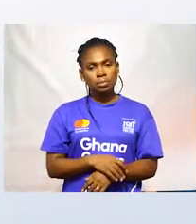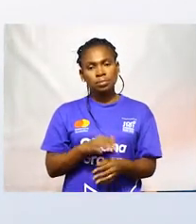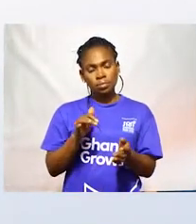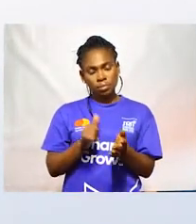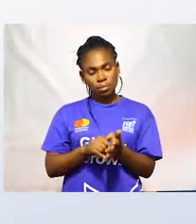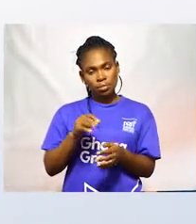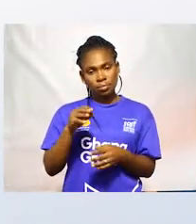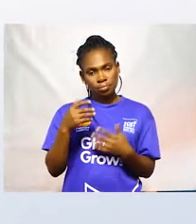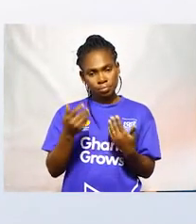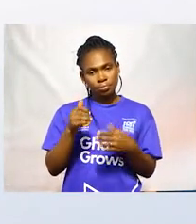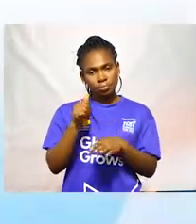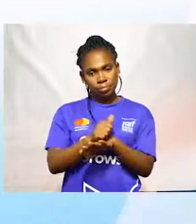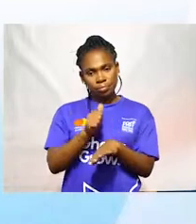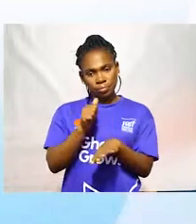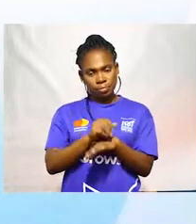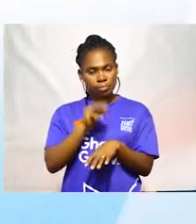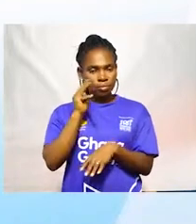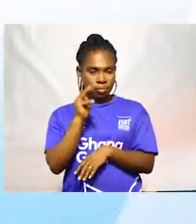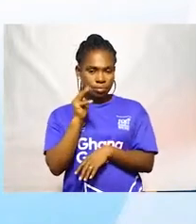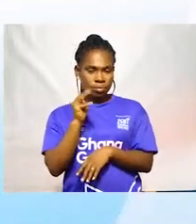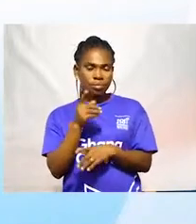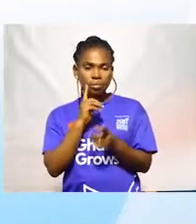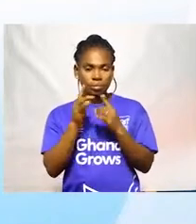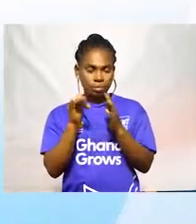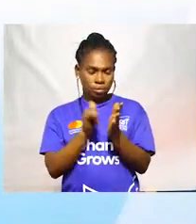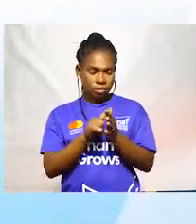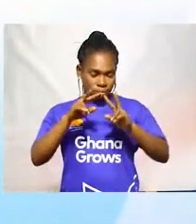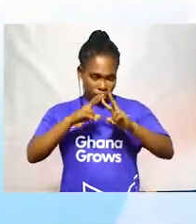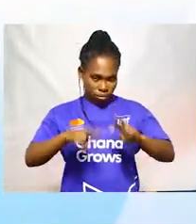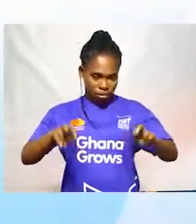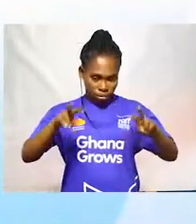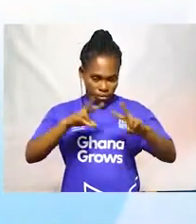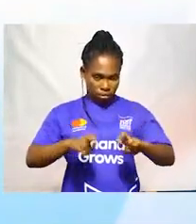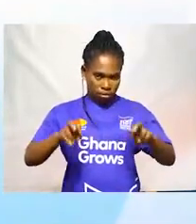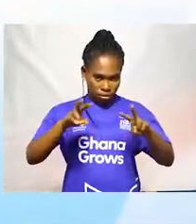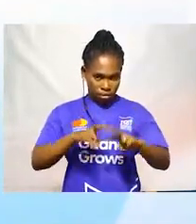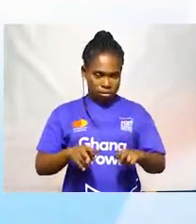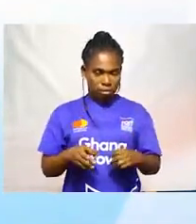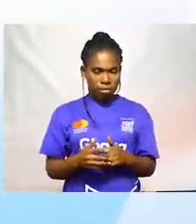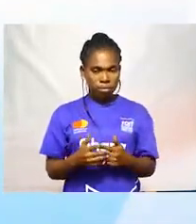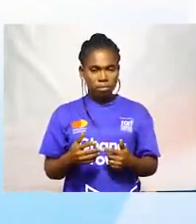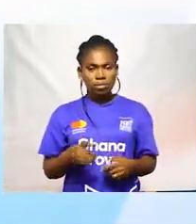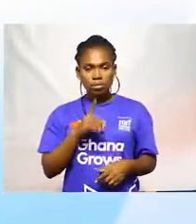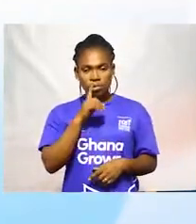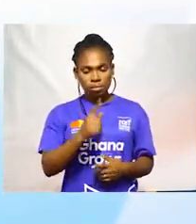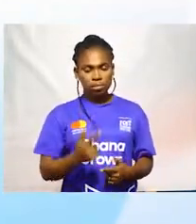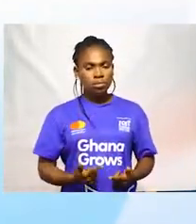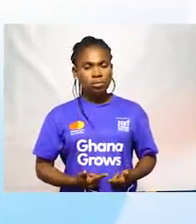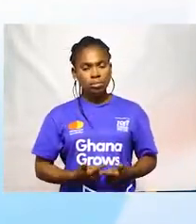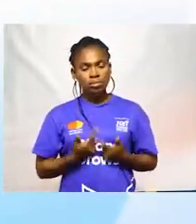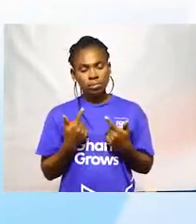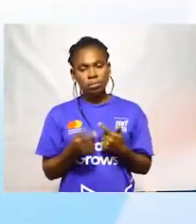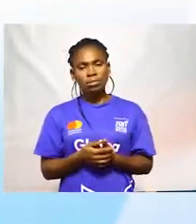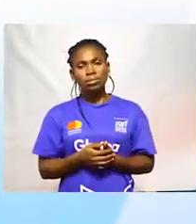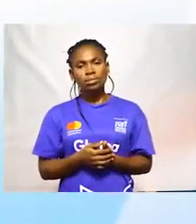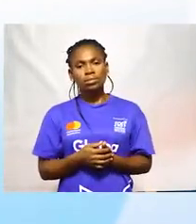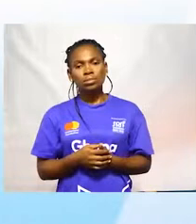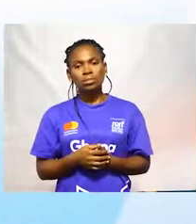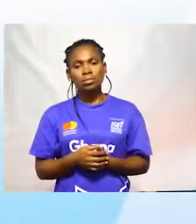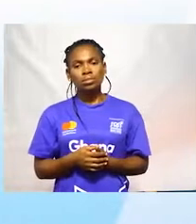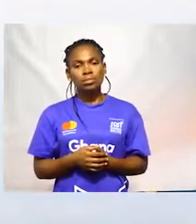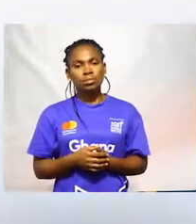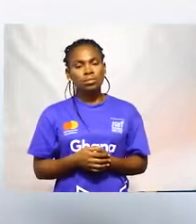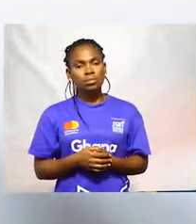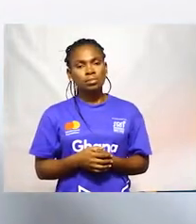about. Yes, in your case, ministry. Yes. But I'd like us to explore from scripture or from real life, the fact that a talent that you may not even regard could end up